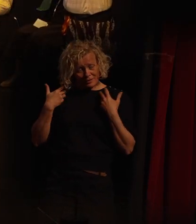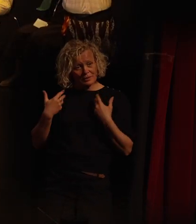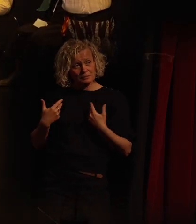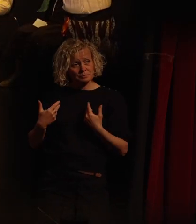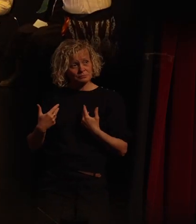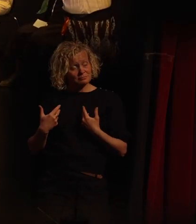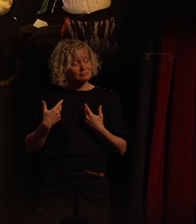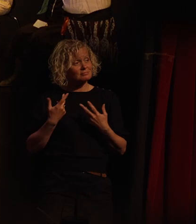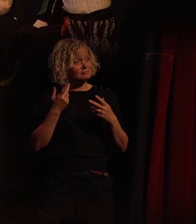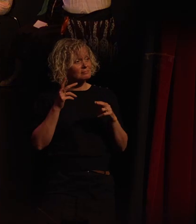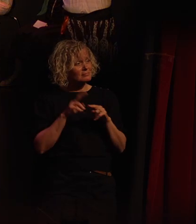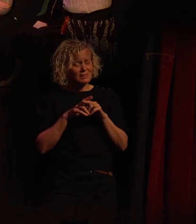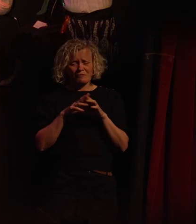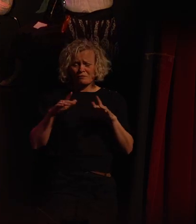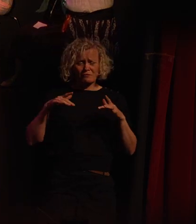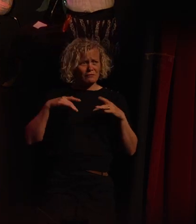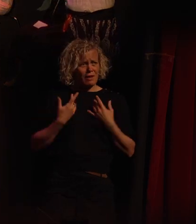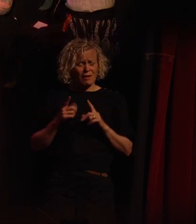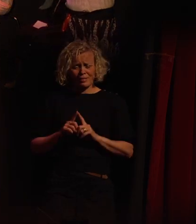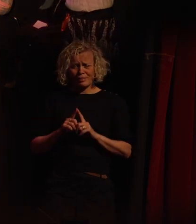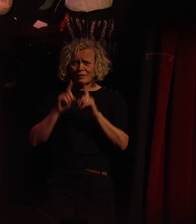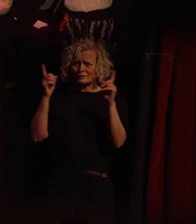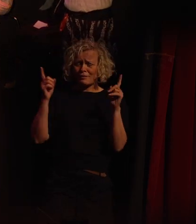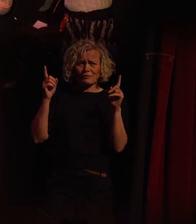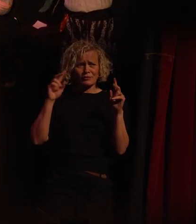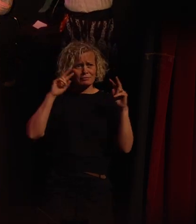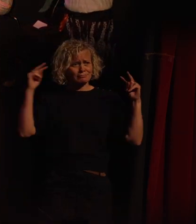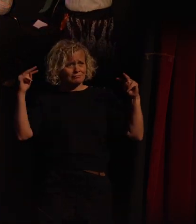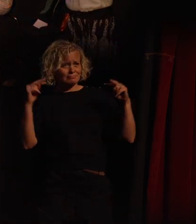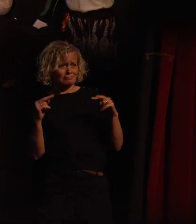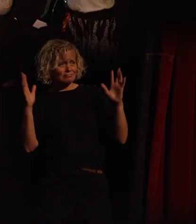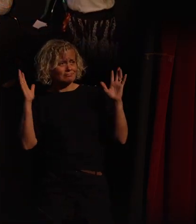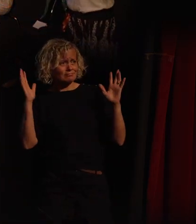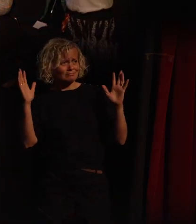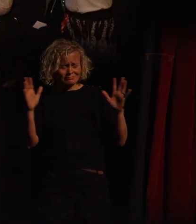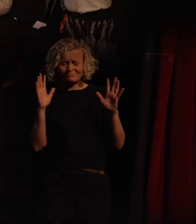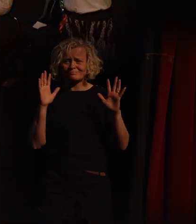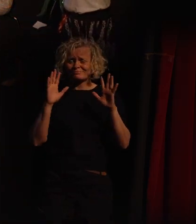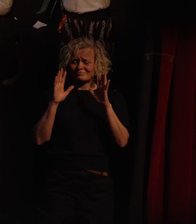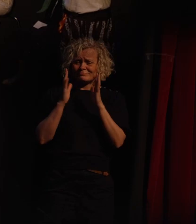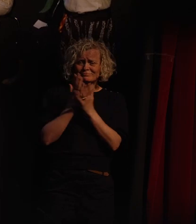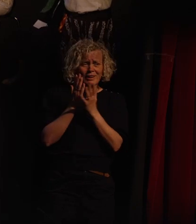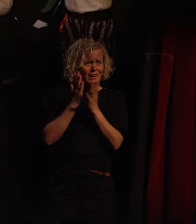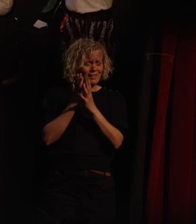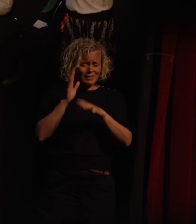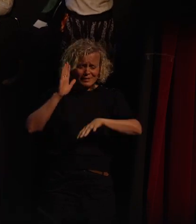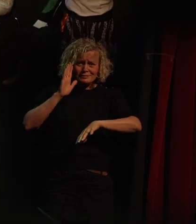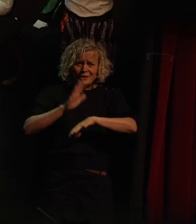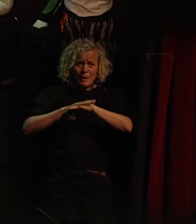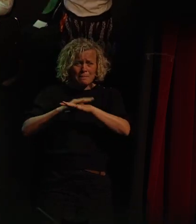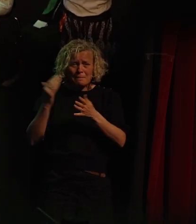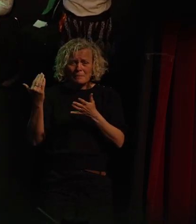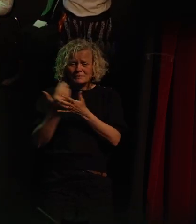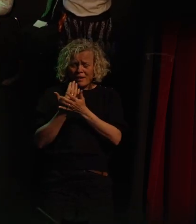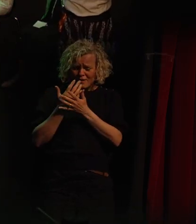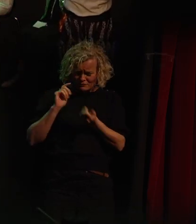wrist, lean over to the right. Be careful. Take it back to the center, change arms, lean to